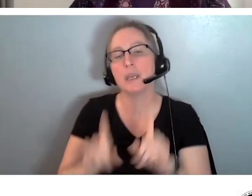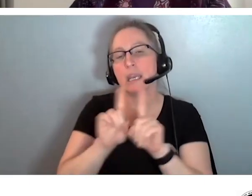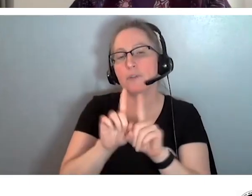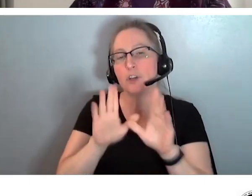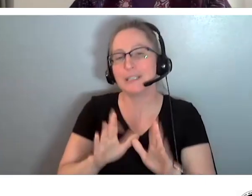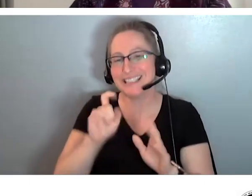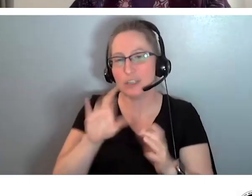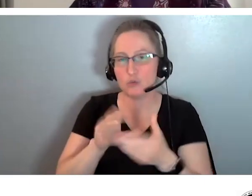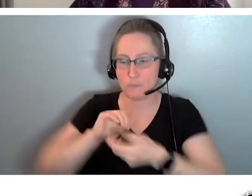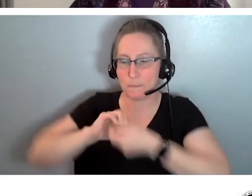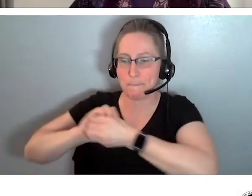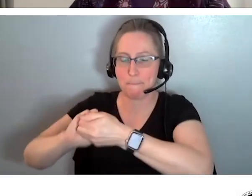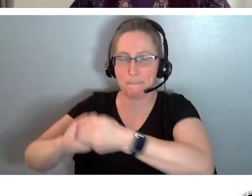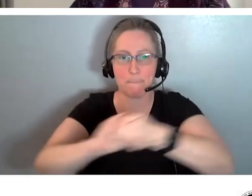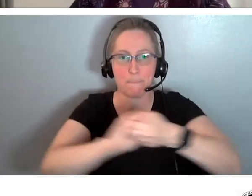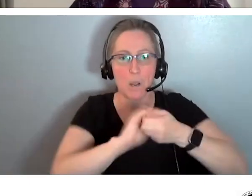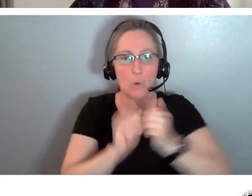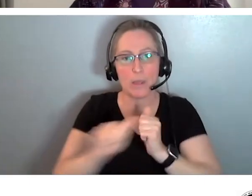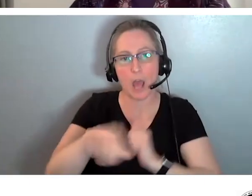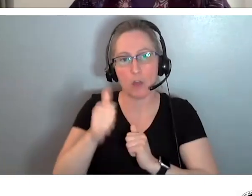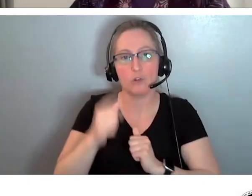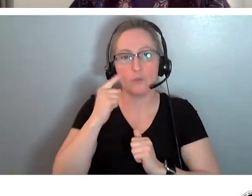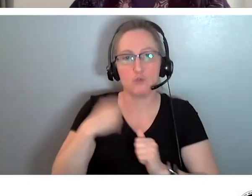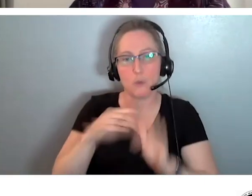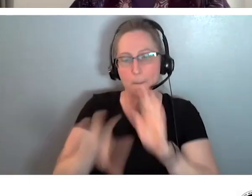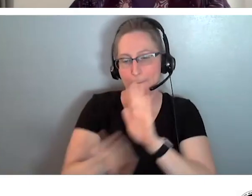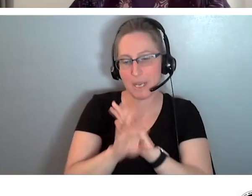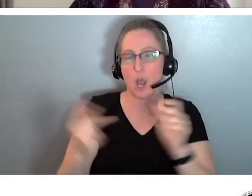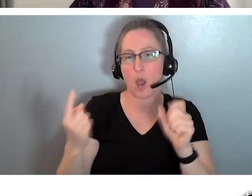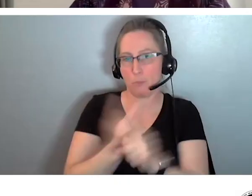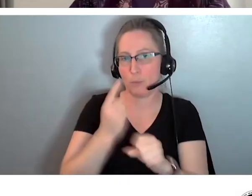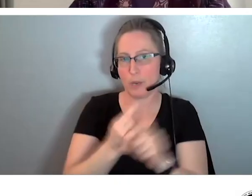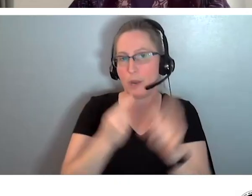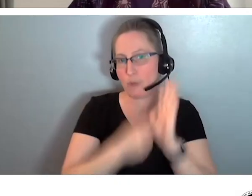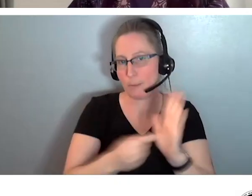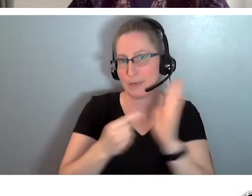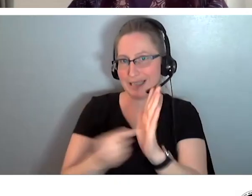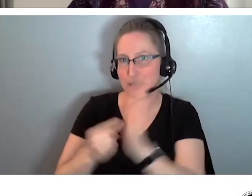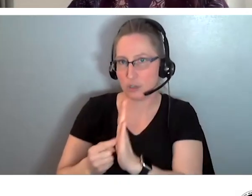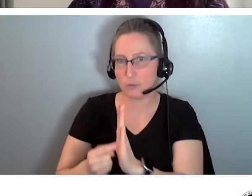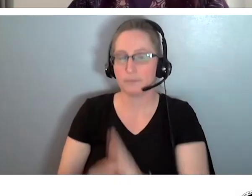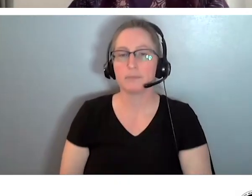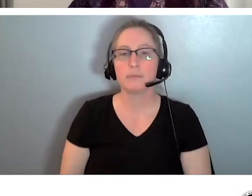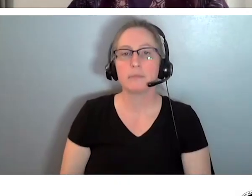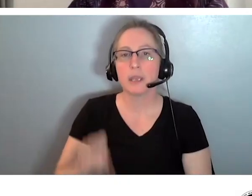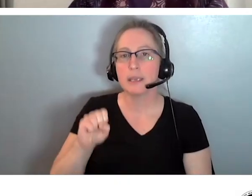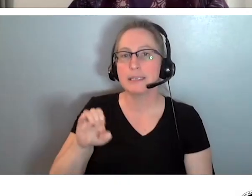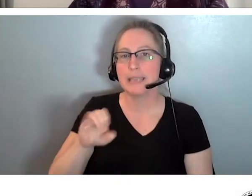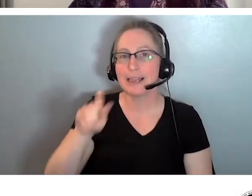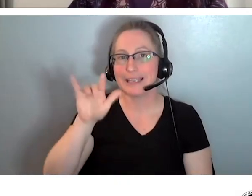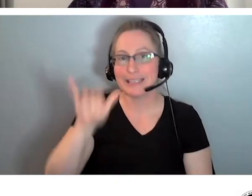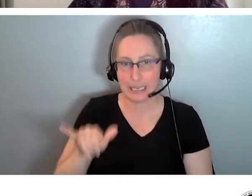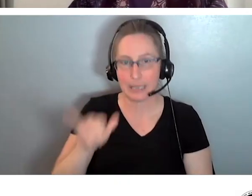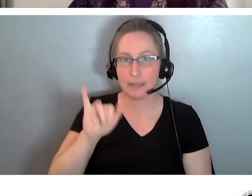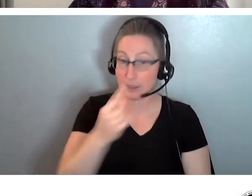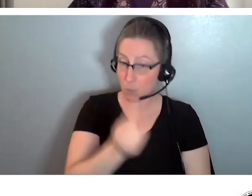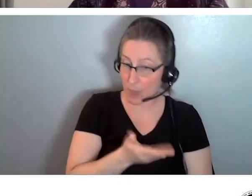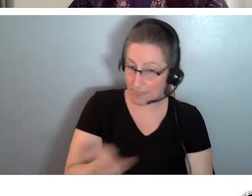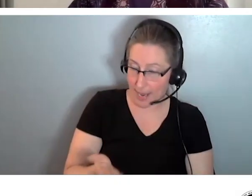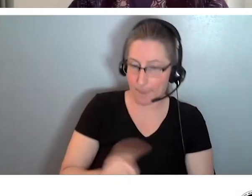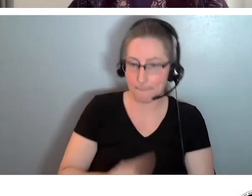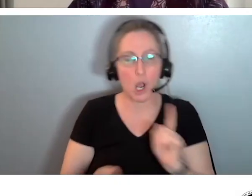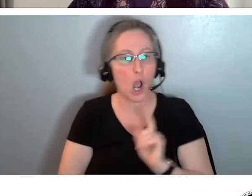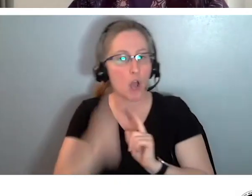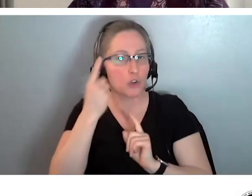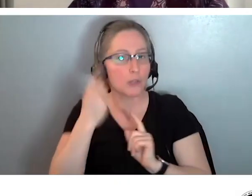need to collaborate with others to select then appropriate representations. So saliency is one thing,